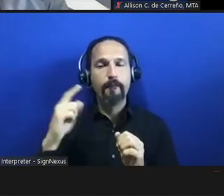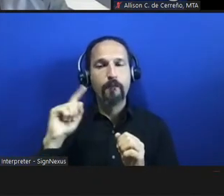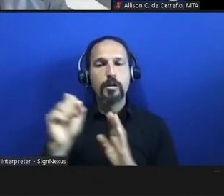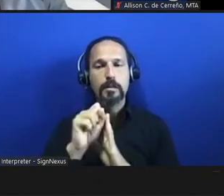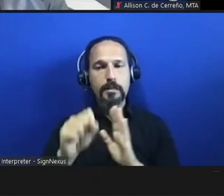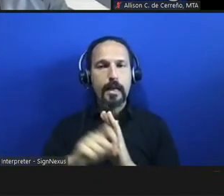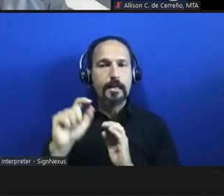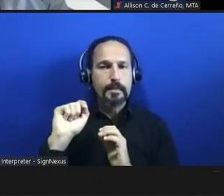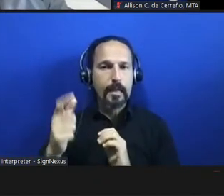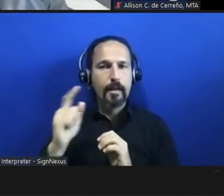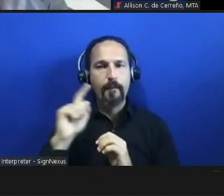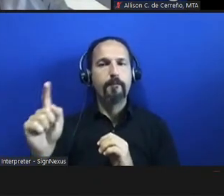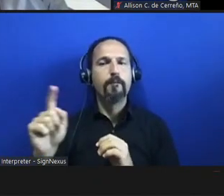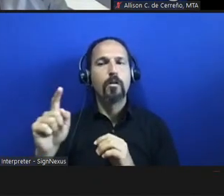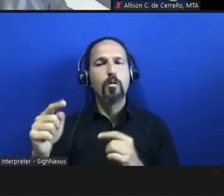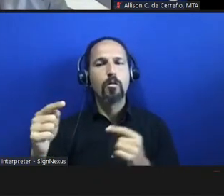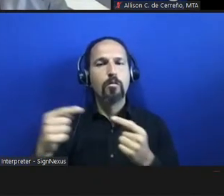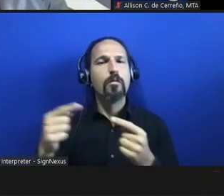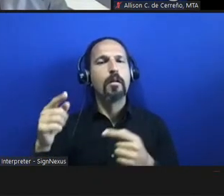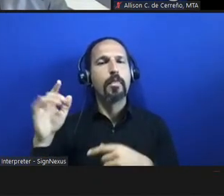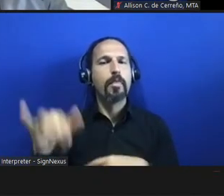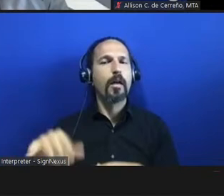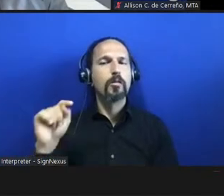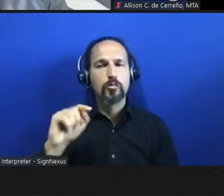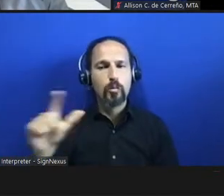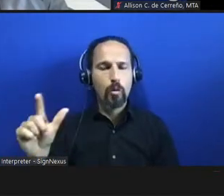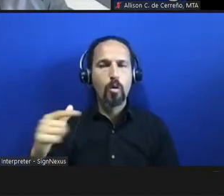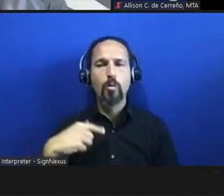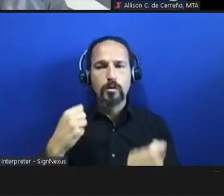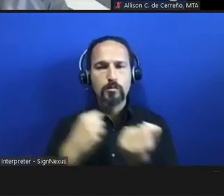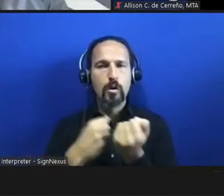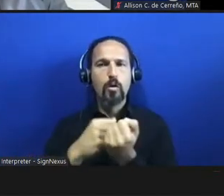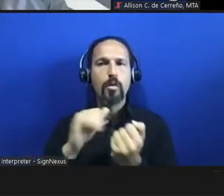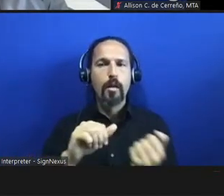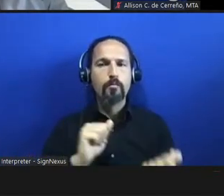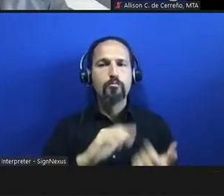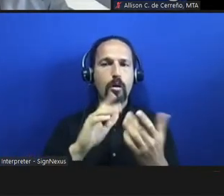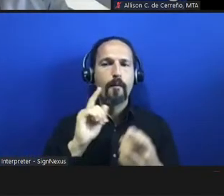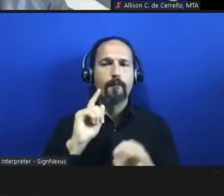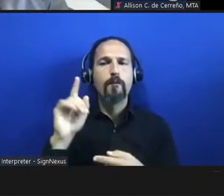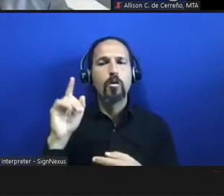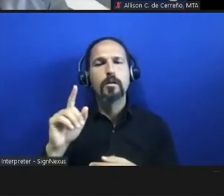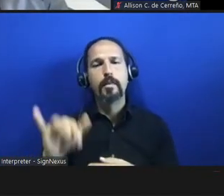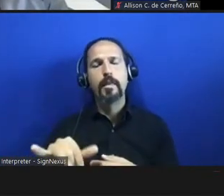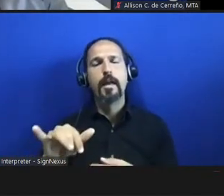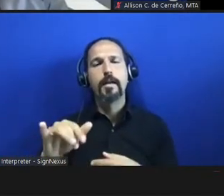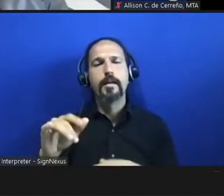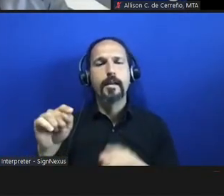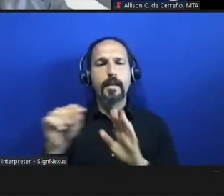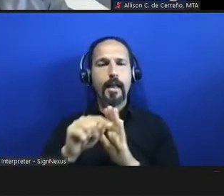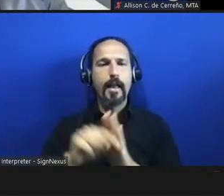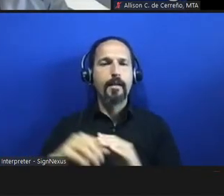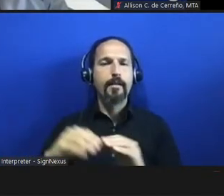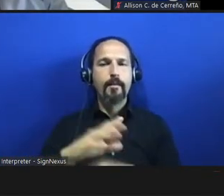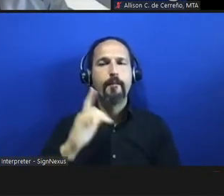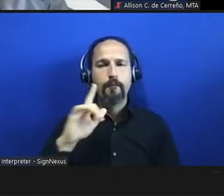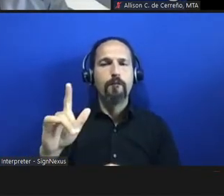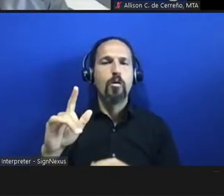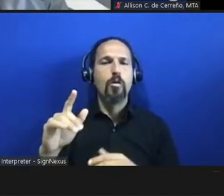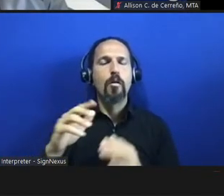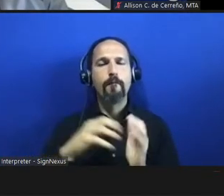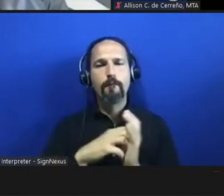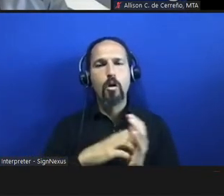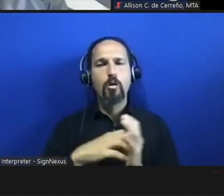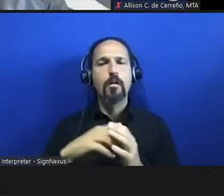state tax credit to offset the cost of tolls we support this approach to reduce adverse impacts to vulnerable populations